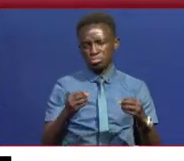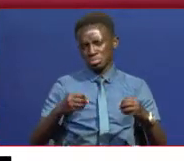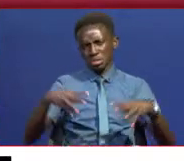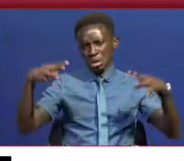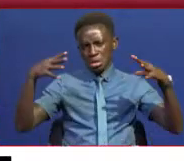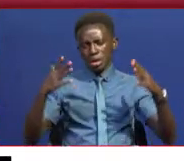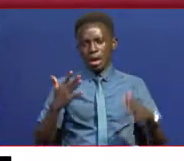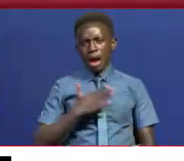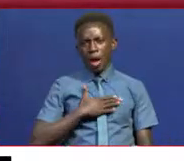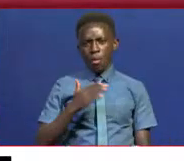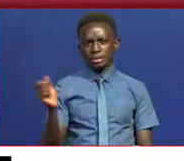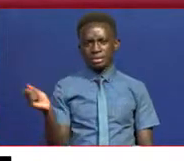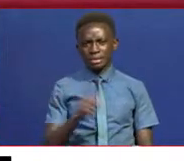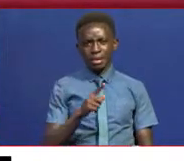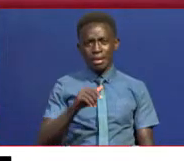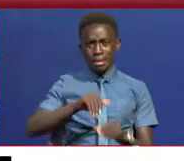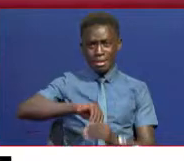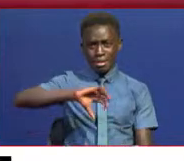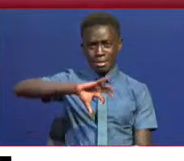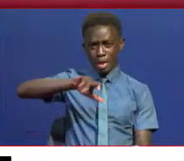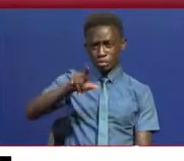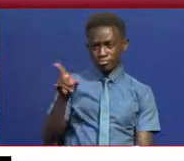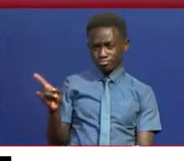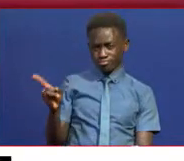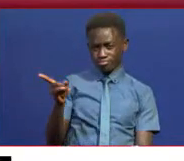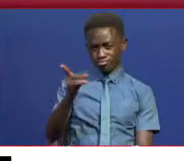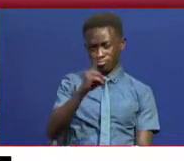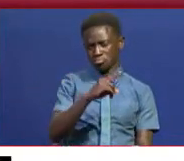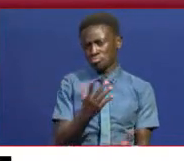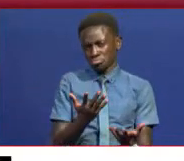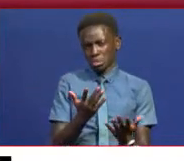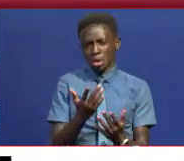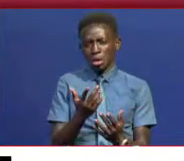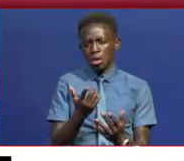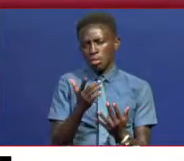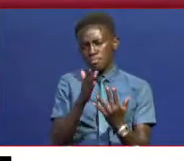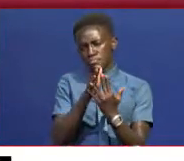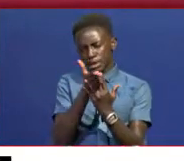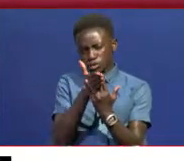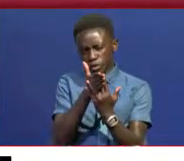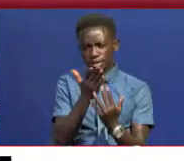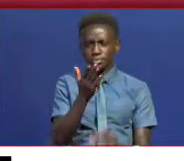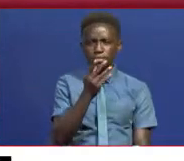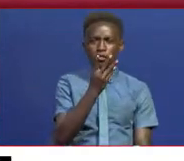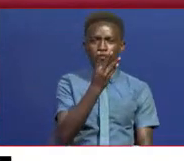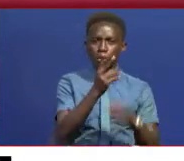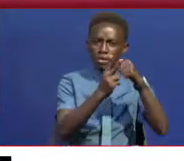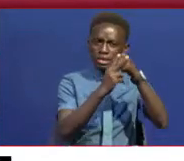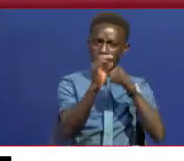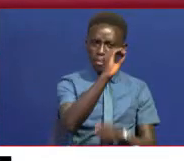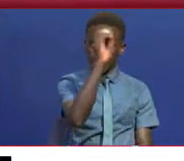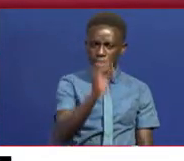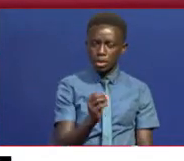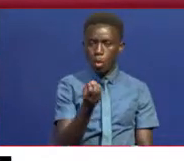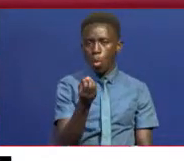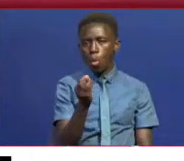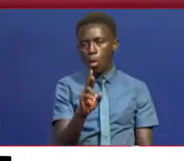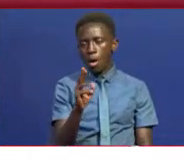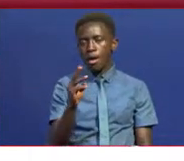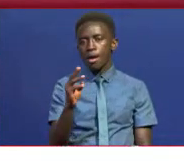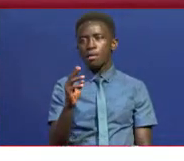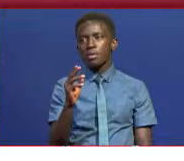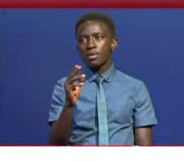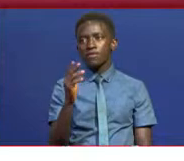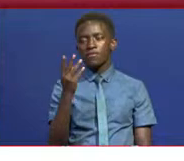our counties sometimes is between 47% up to 70%, which is contrary